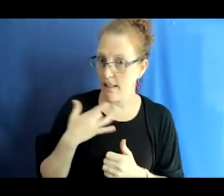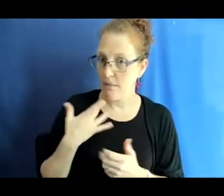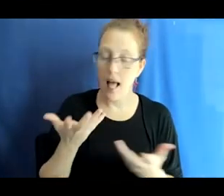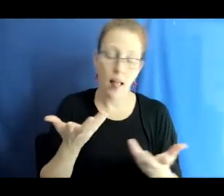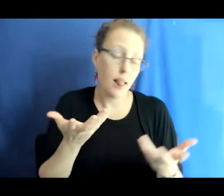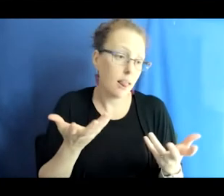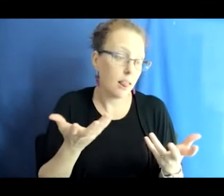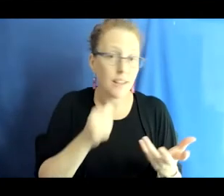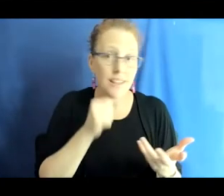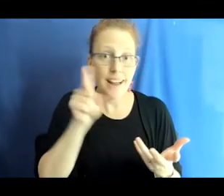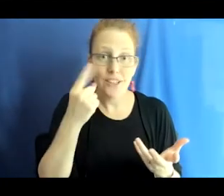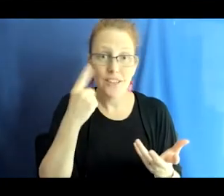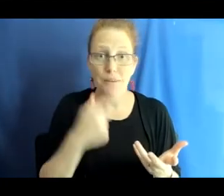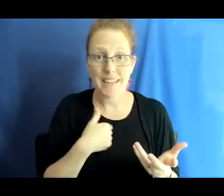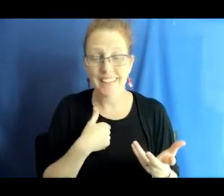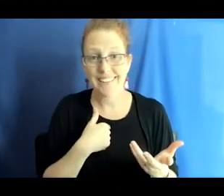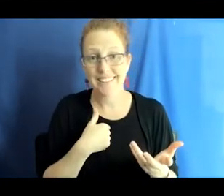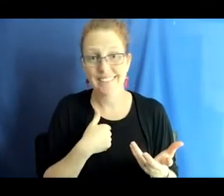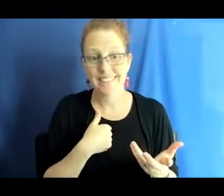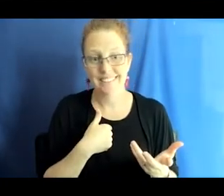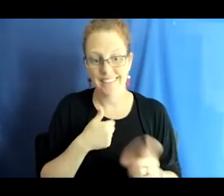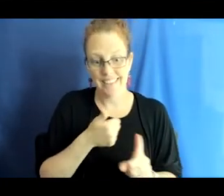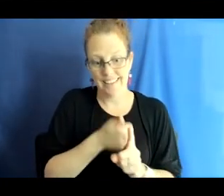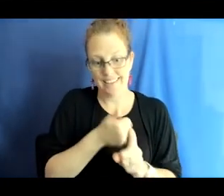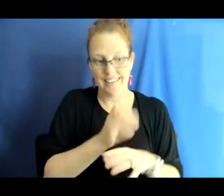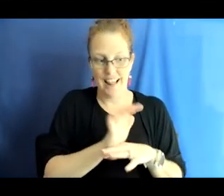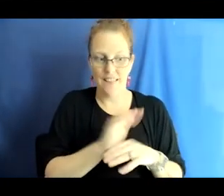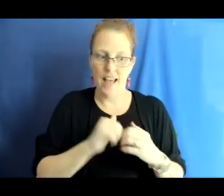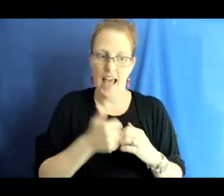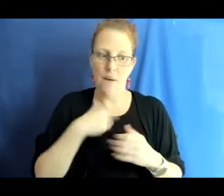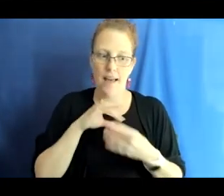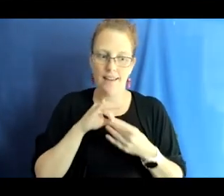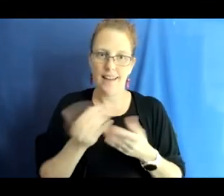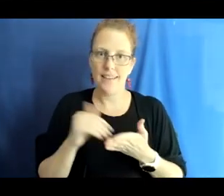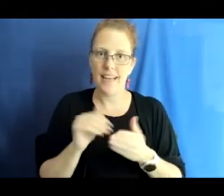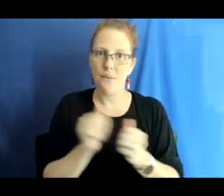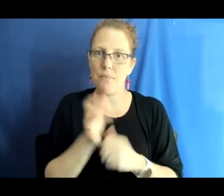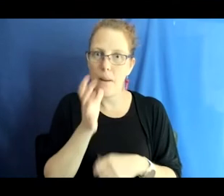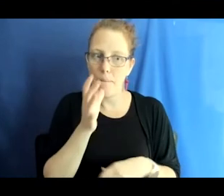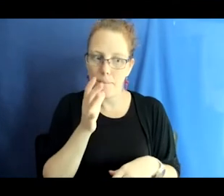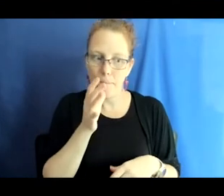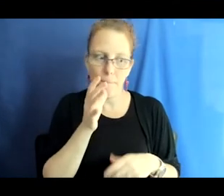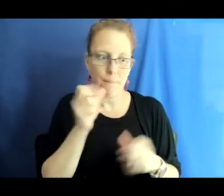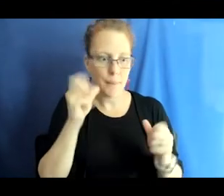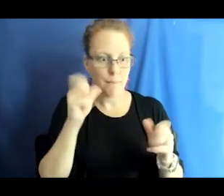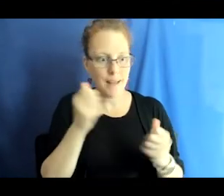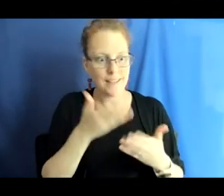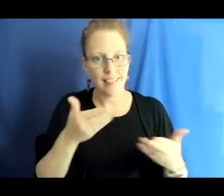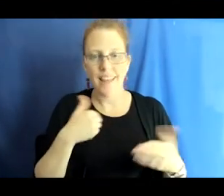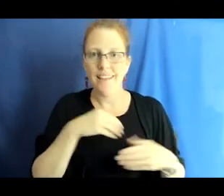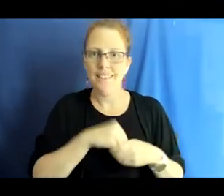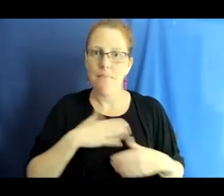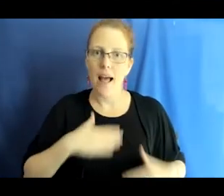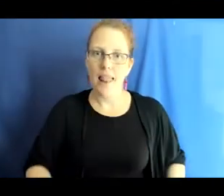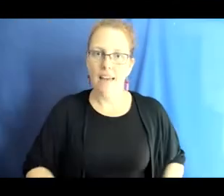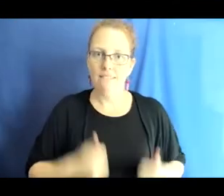shows how I reconnected with my mother and all these amazing things that happened in my life. And And I think for